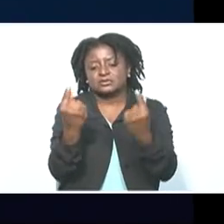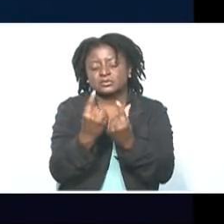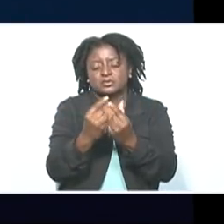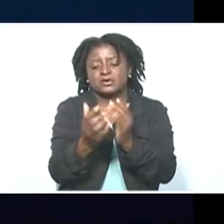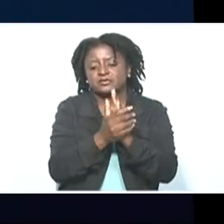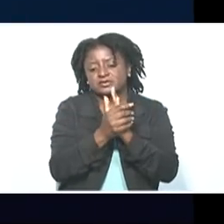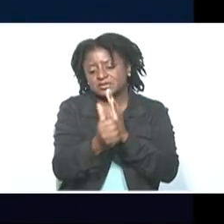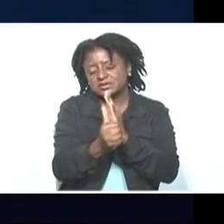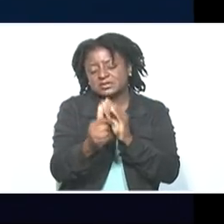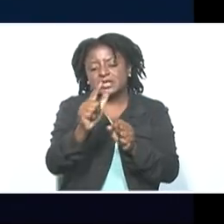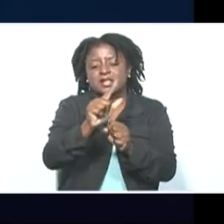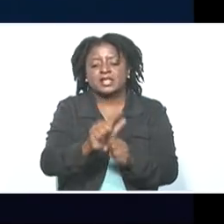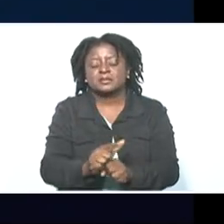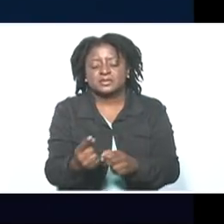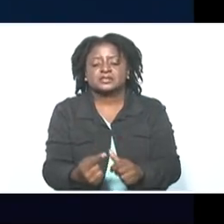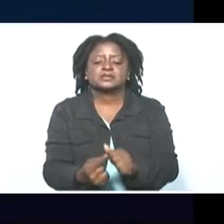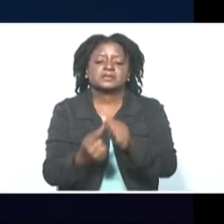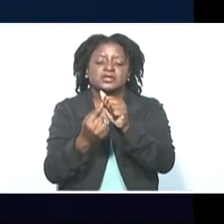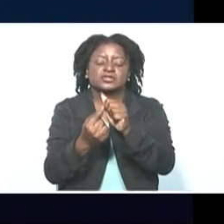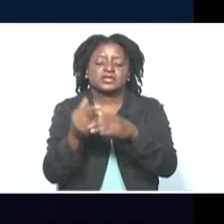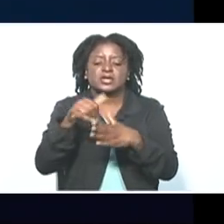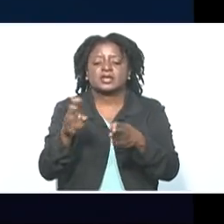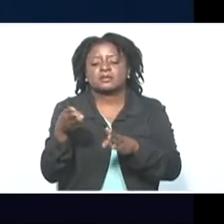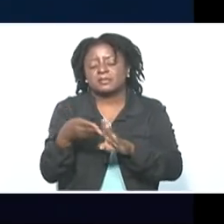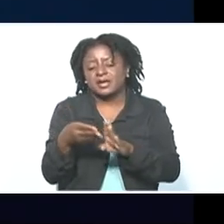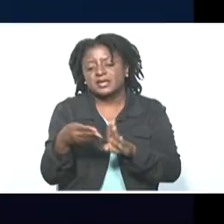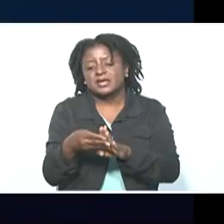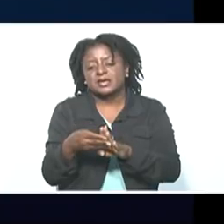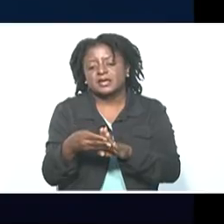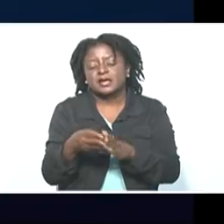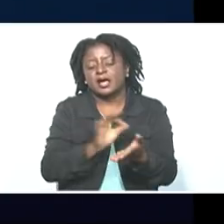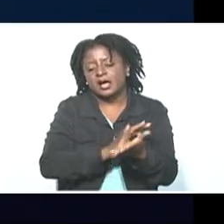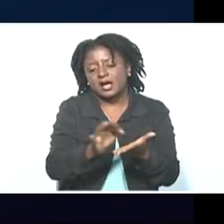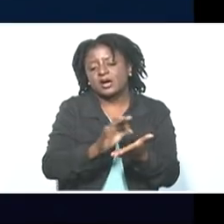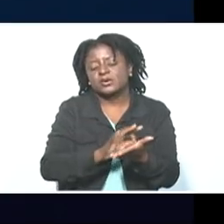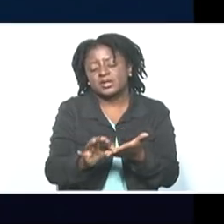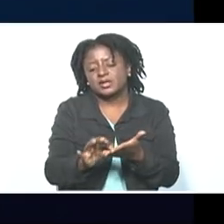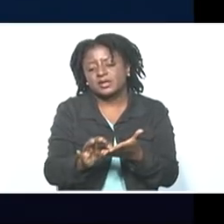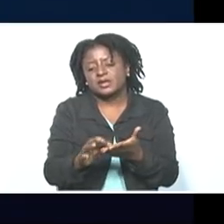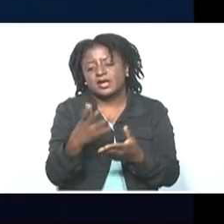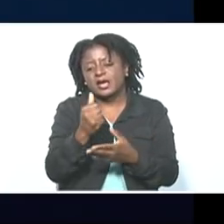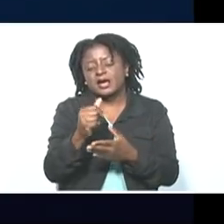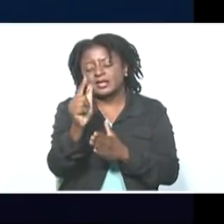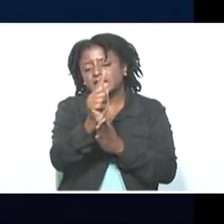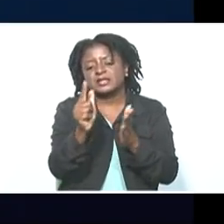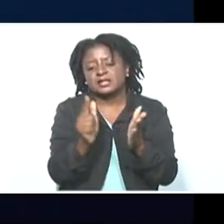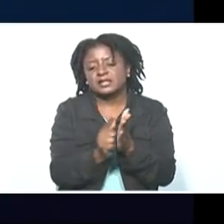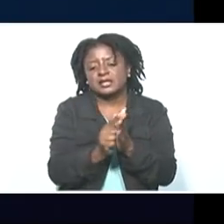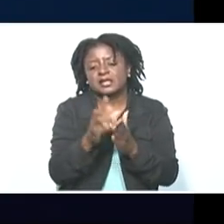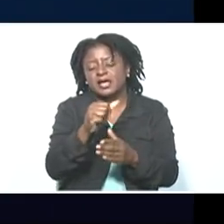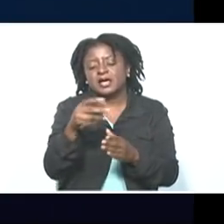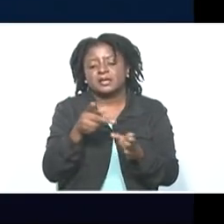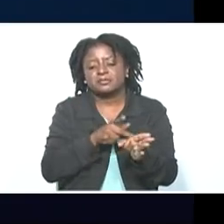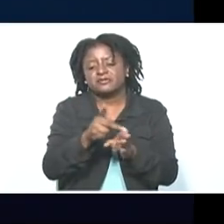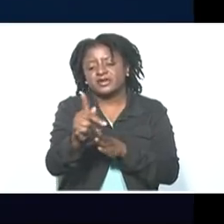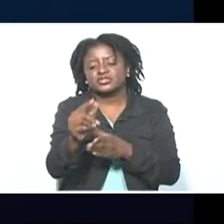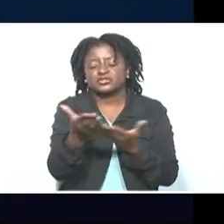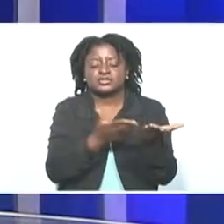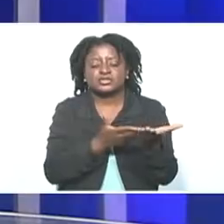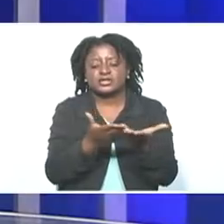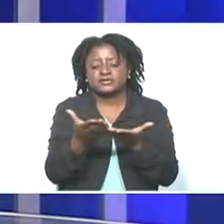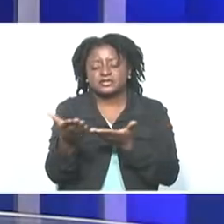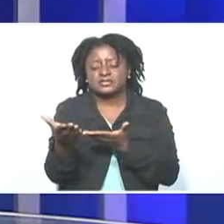labor, particularly in banking, accounting, and in legal and professional